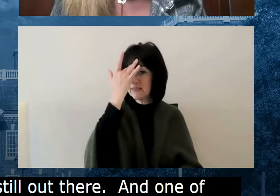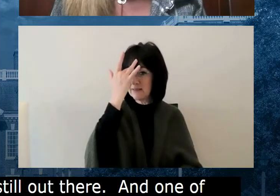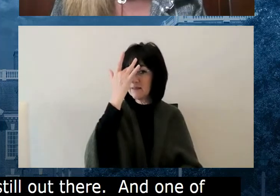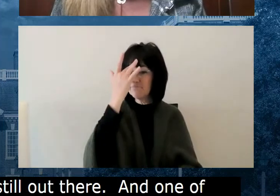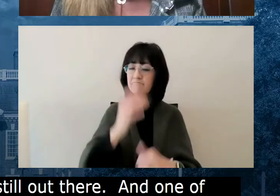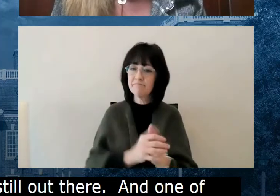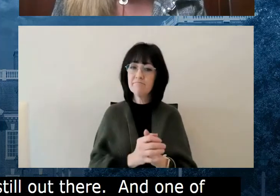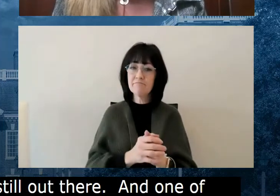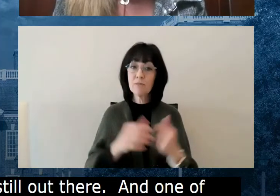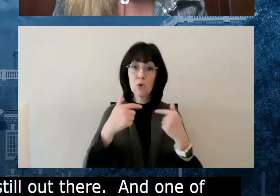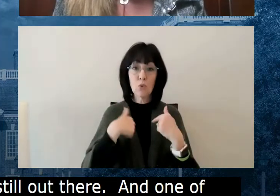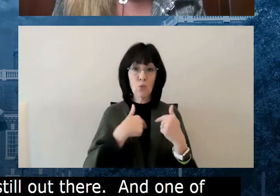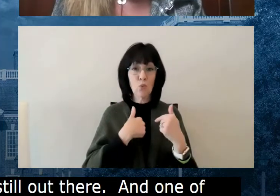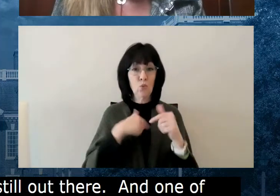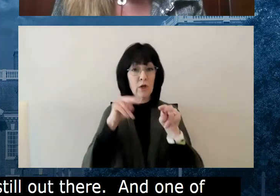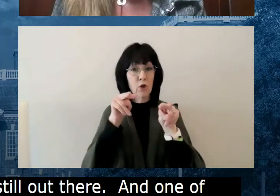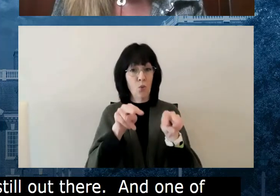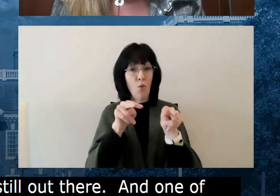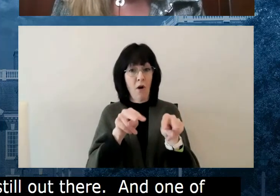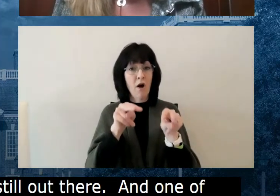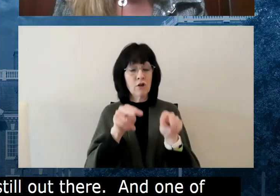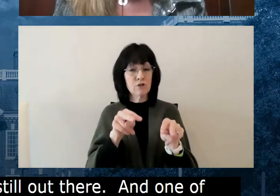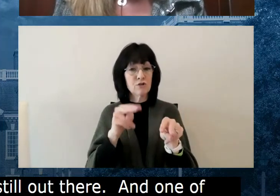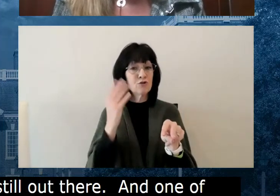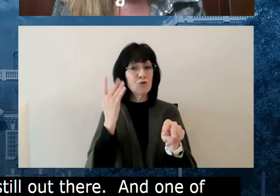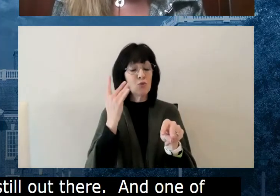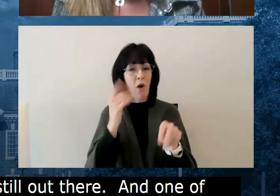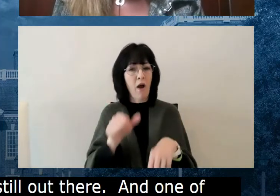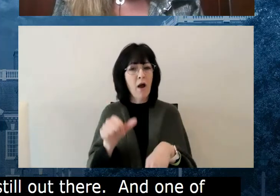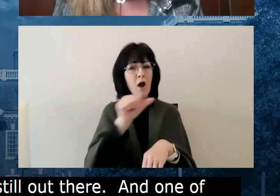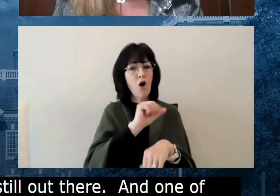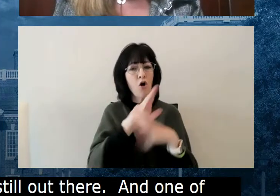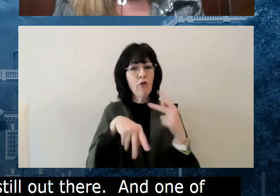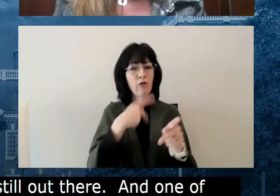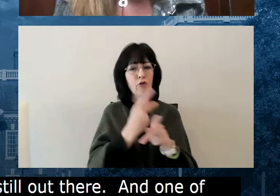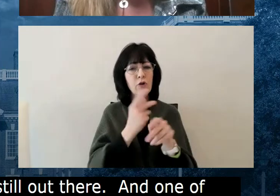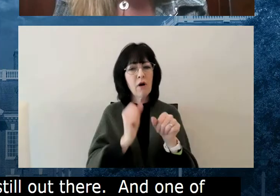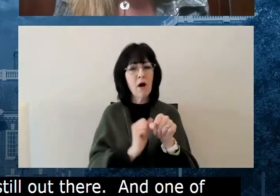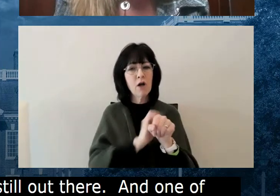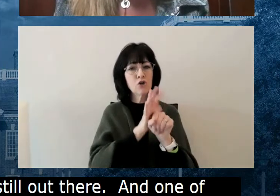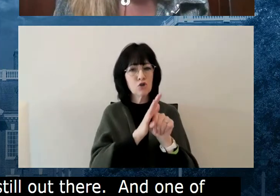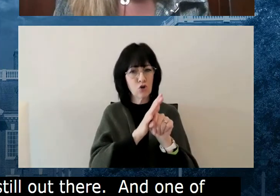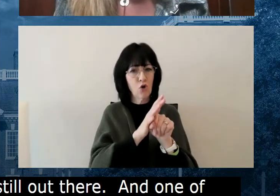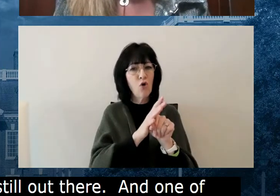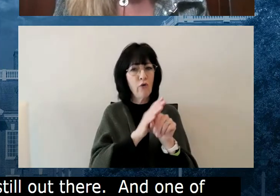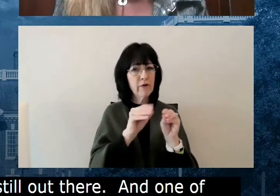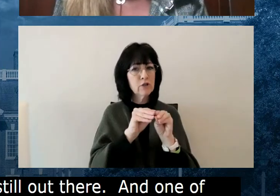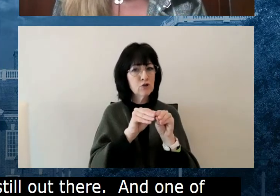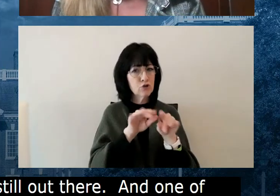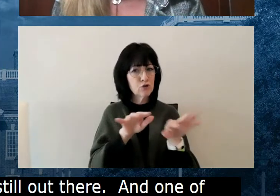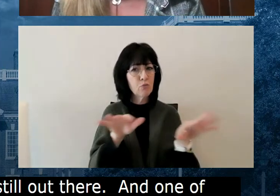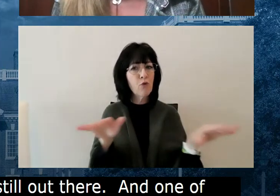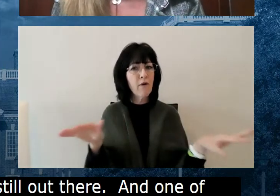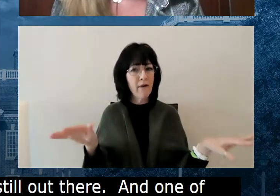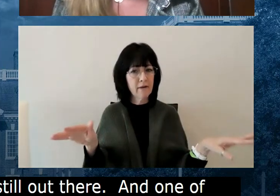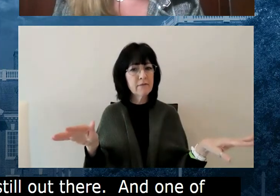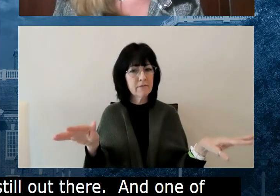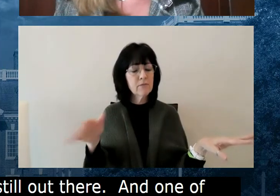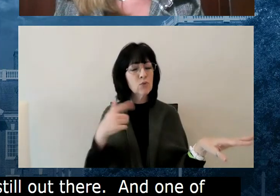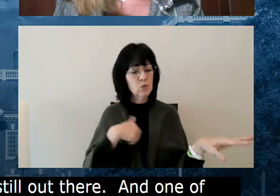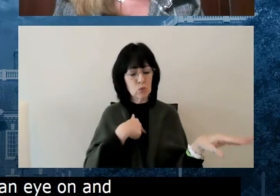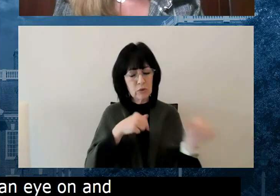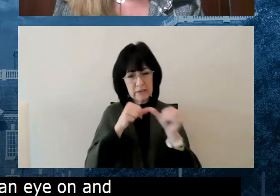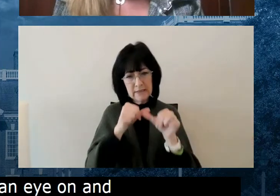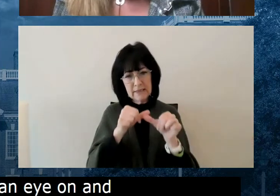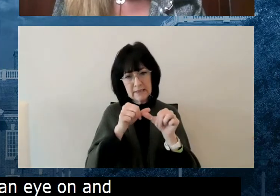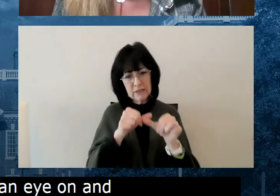close eye on this. And this is what we do in public health, and we will continue to do. We'll continue to monitor the data for case rates, and we're going